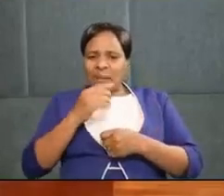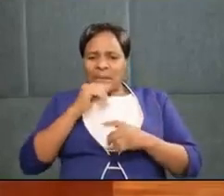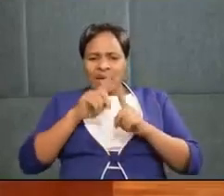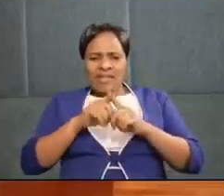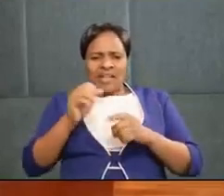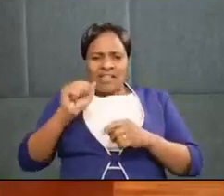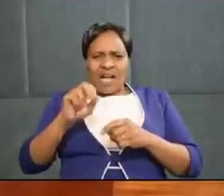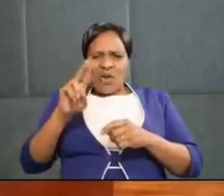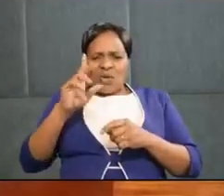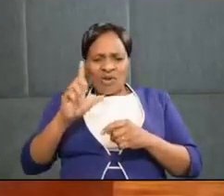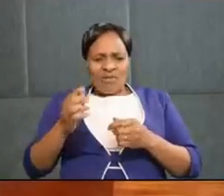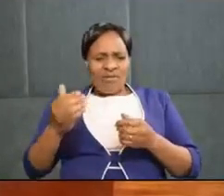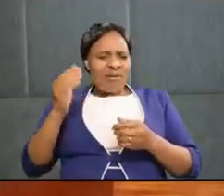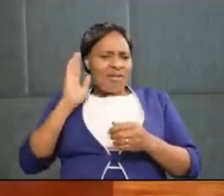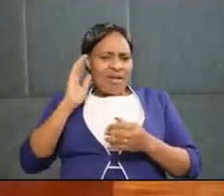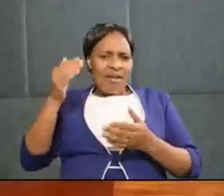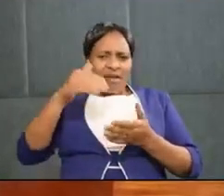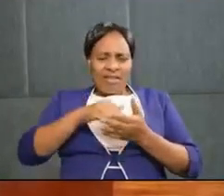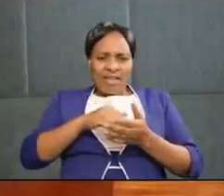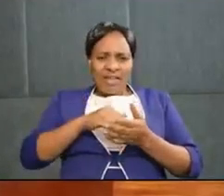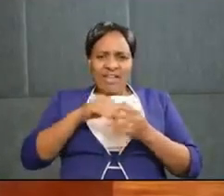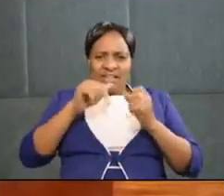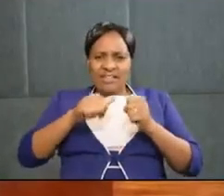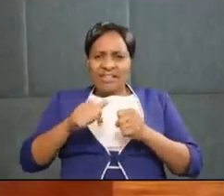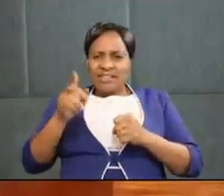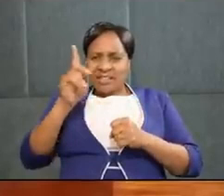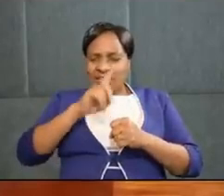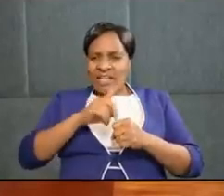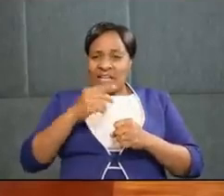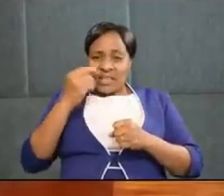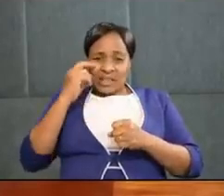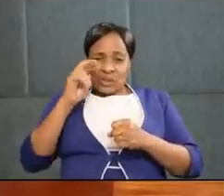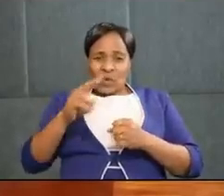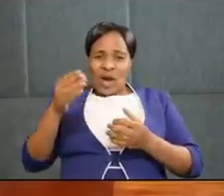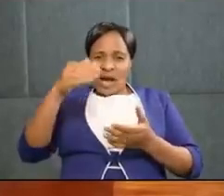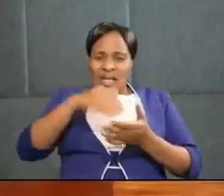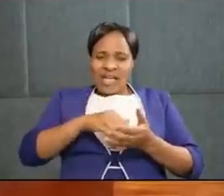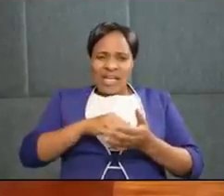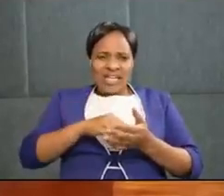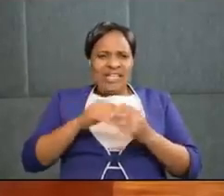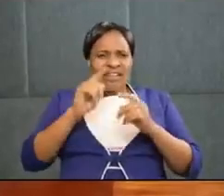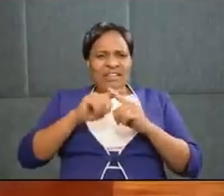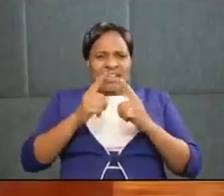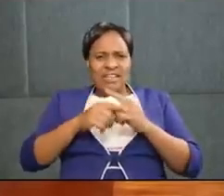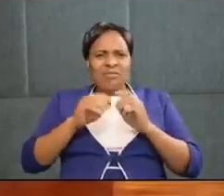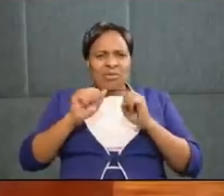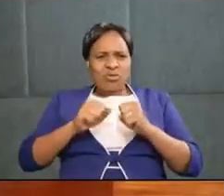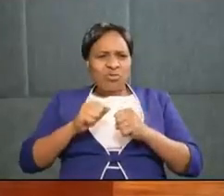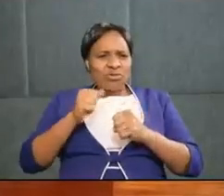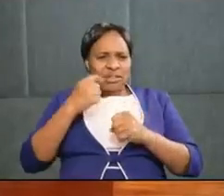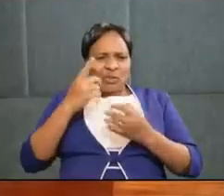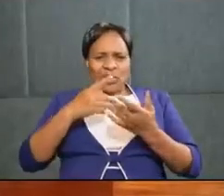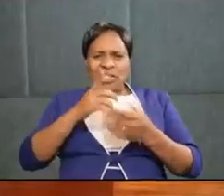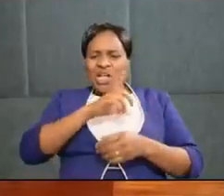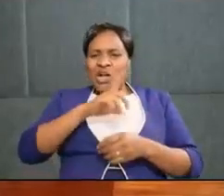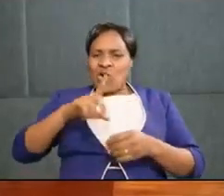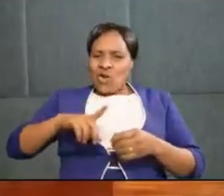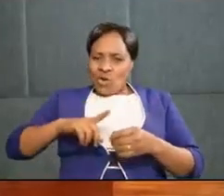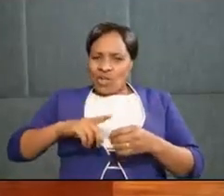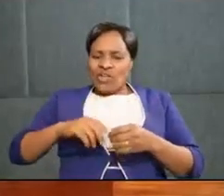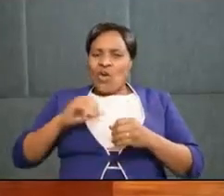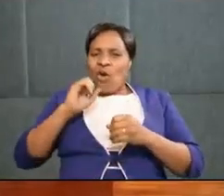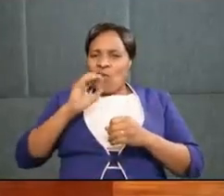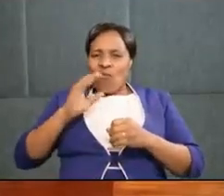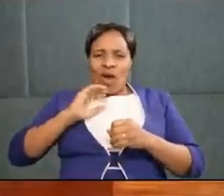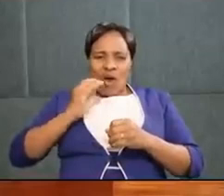Saul, see again." At that very moment, I saw again. I looked at him and he said, "The Lord of our